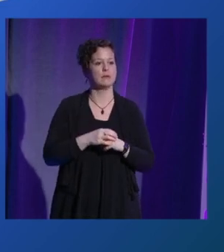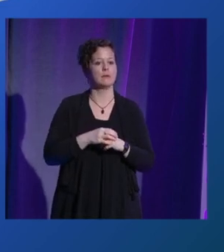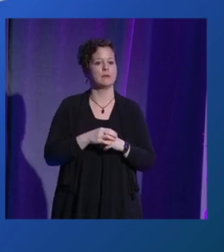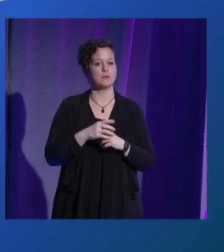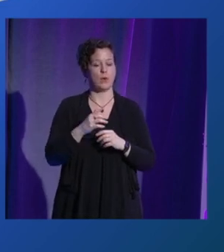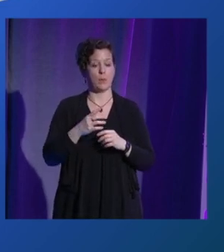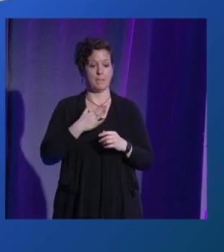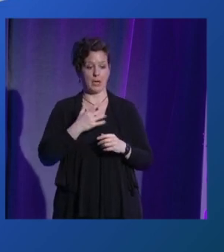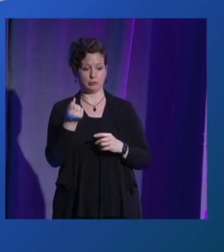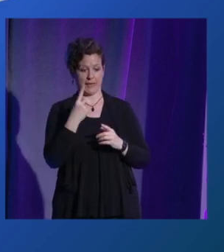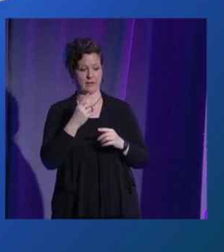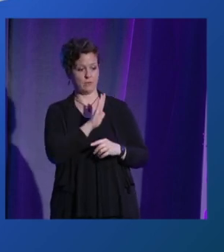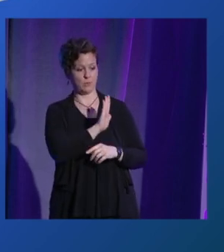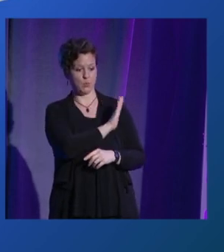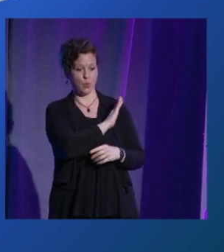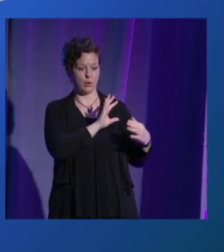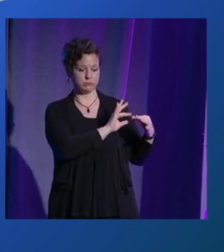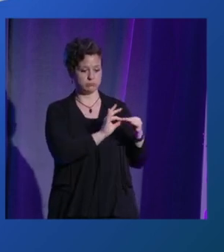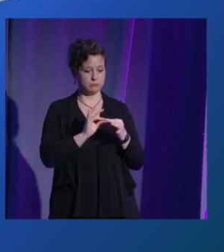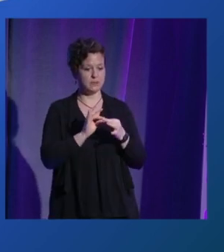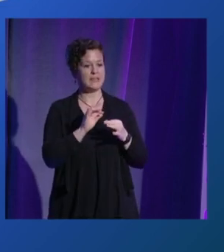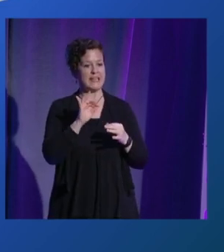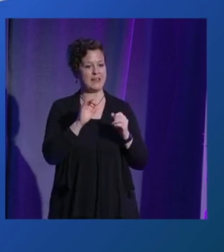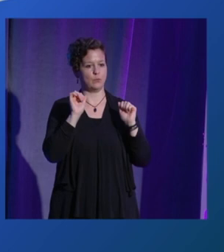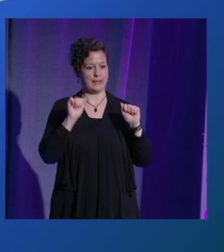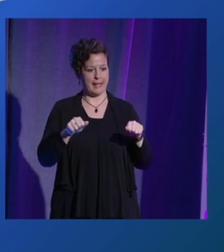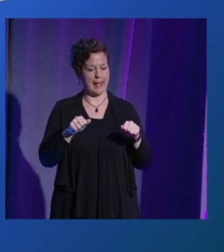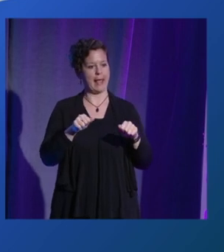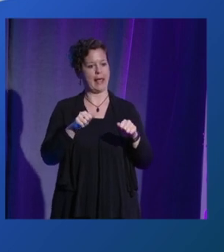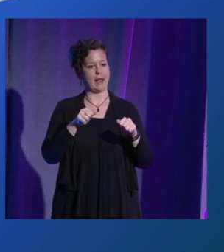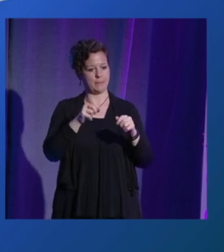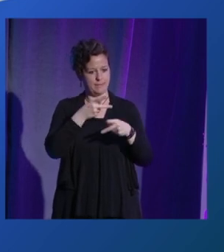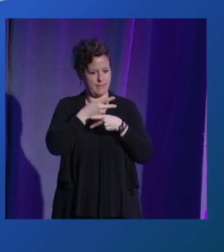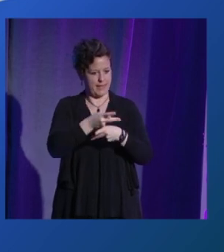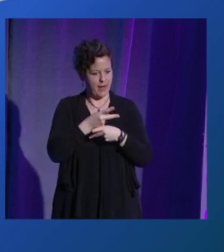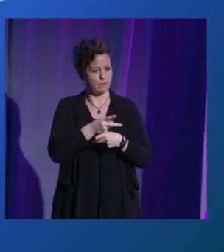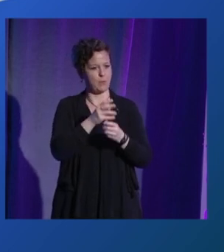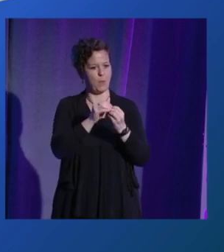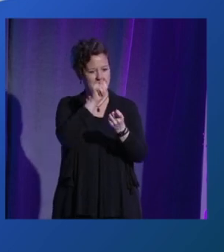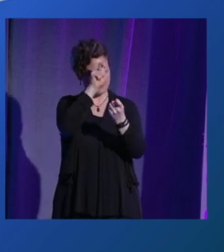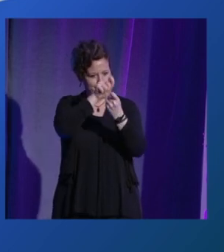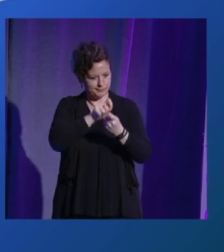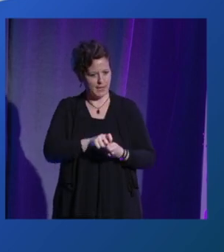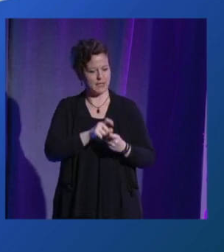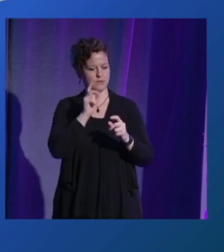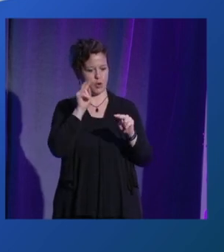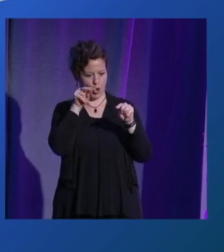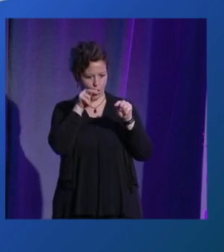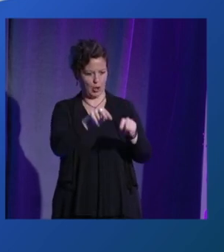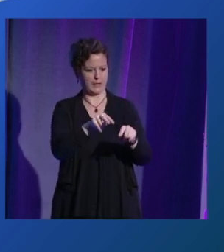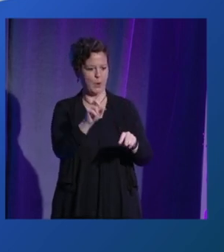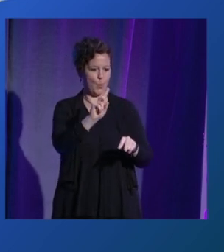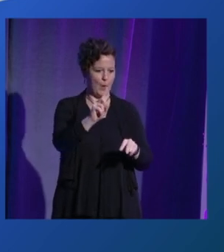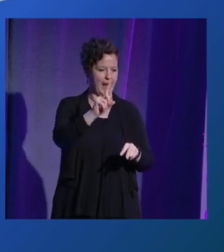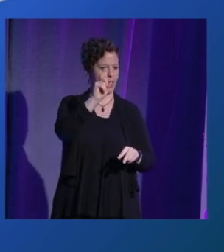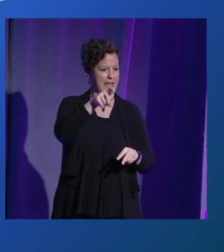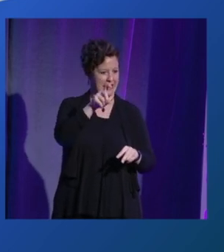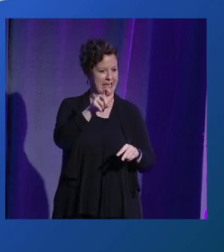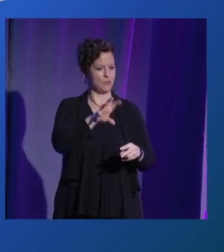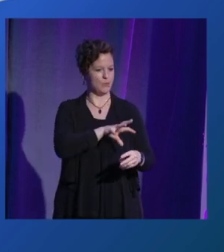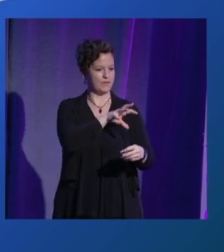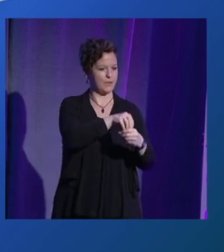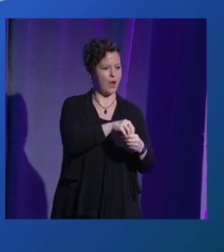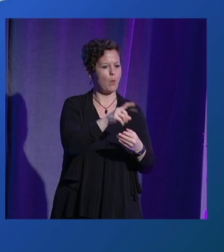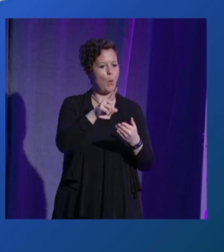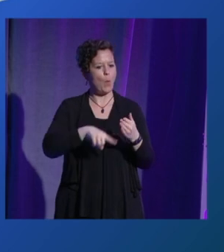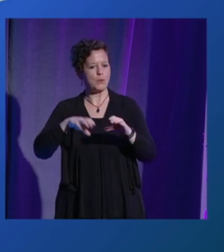be as to where we put uh our interventions and and when and where the the more effective we can be